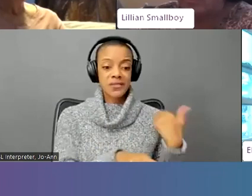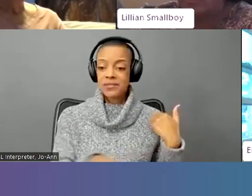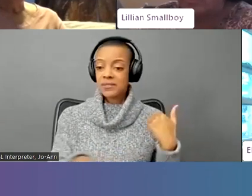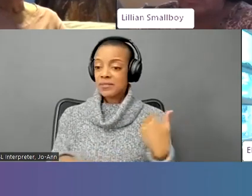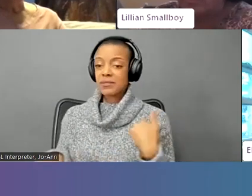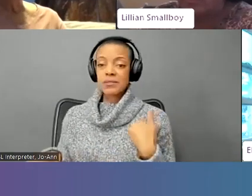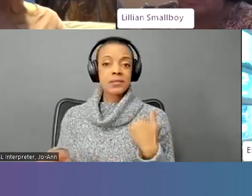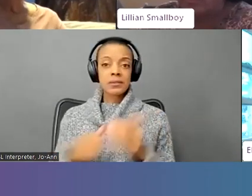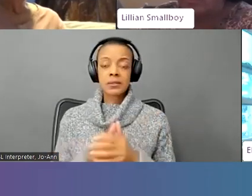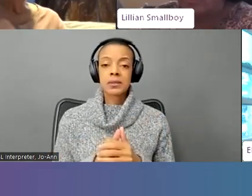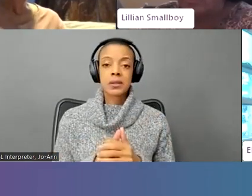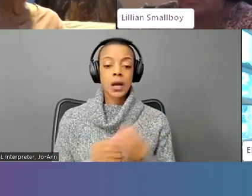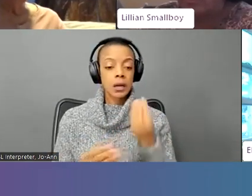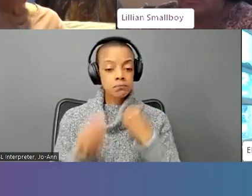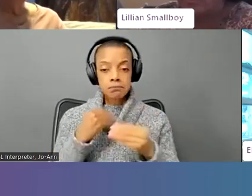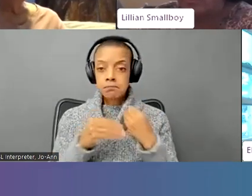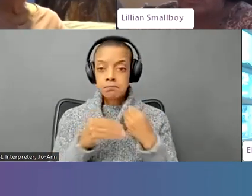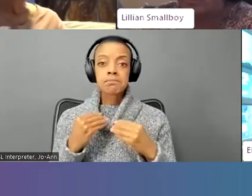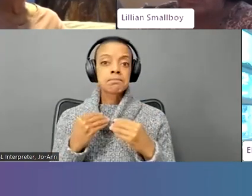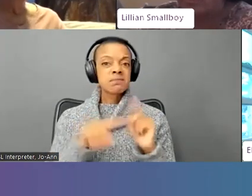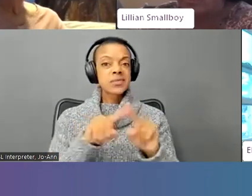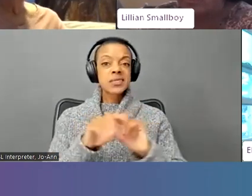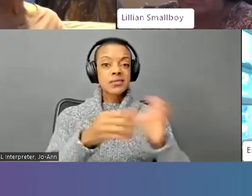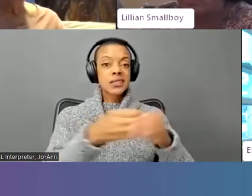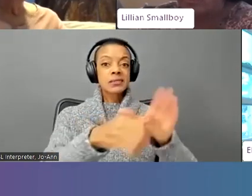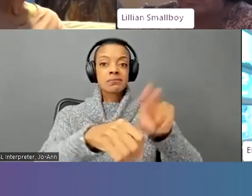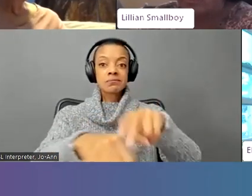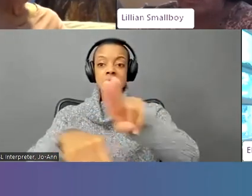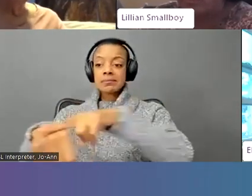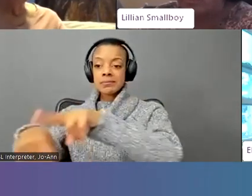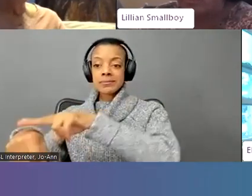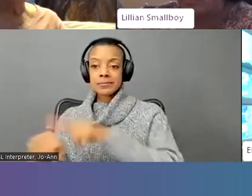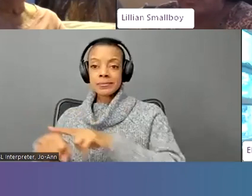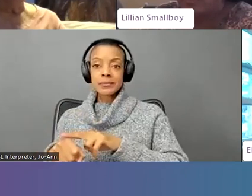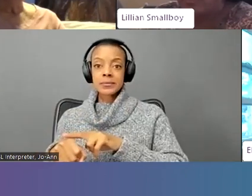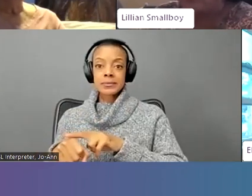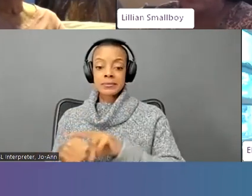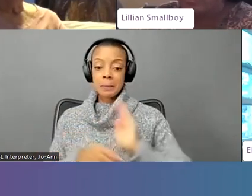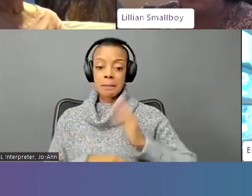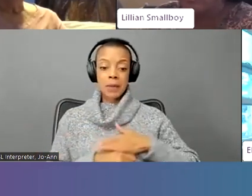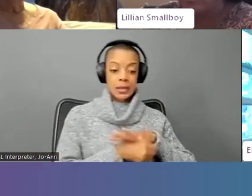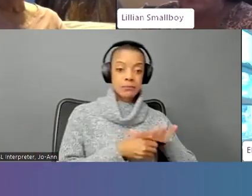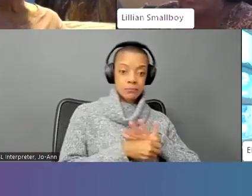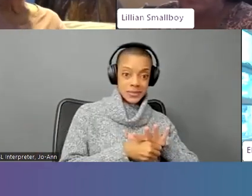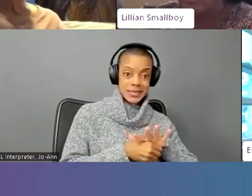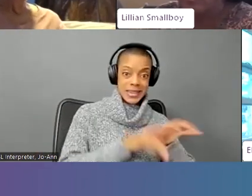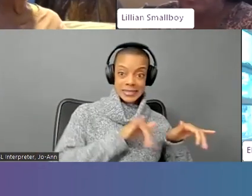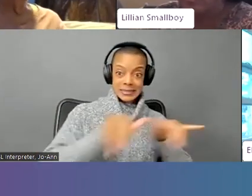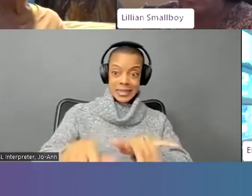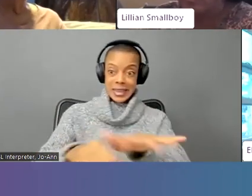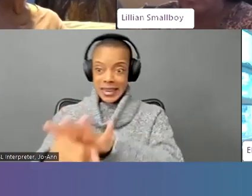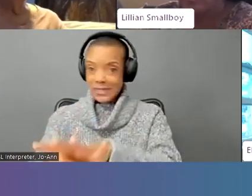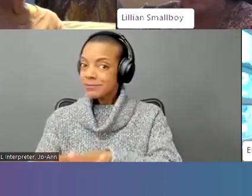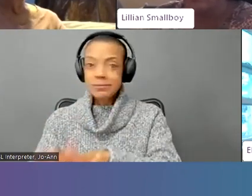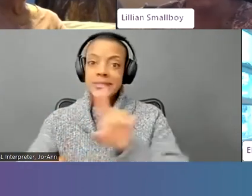people, because not everything that we have in our territory grows in other territories. And so when we